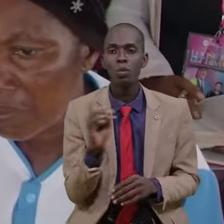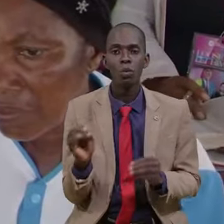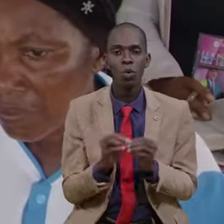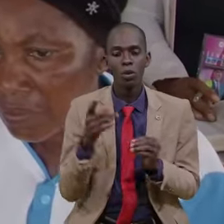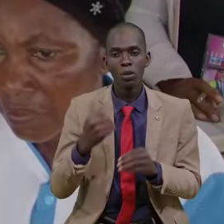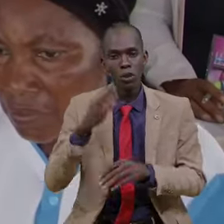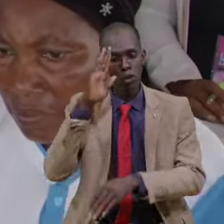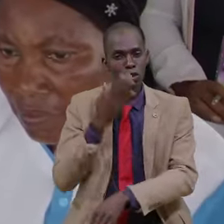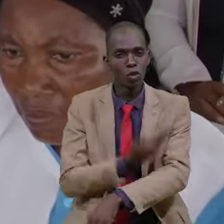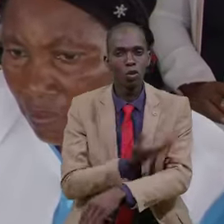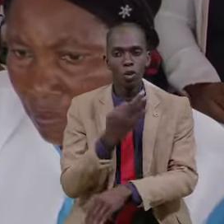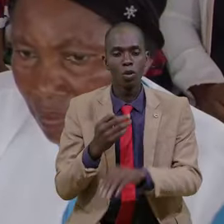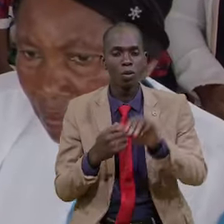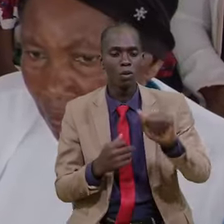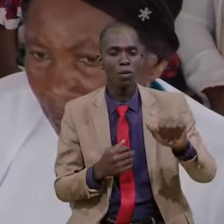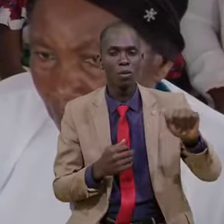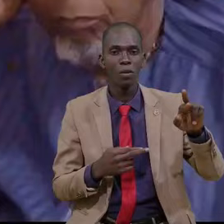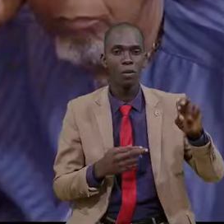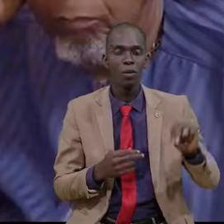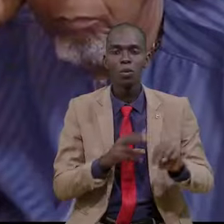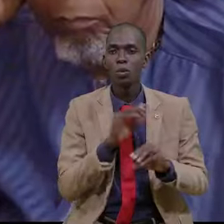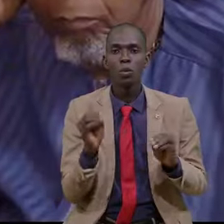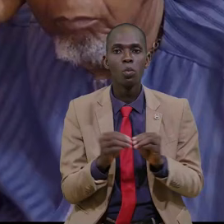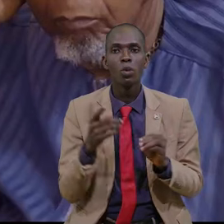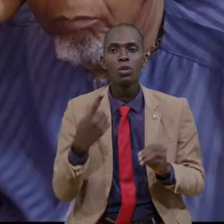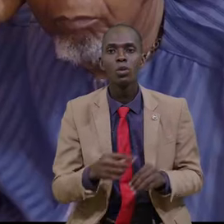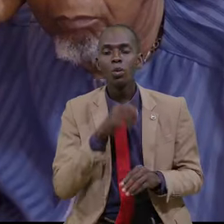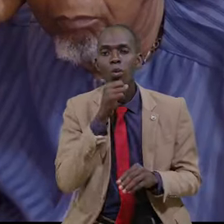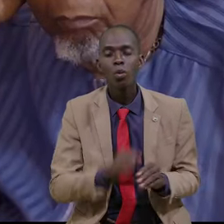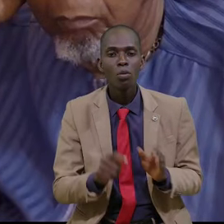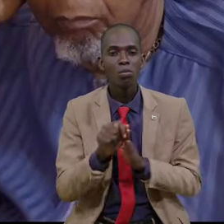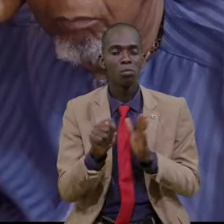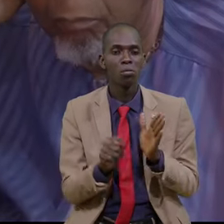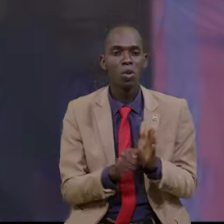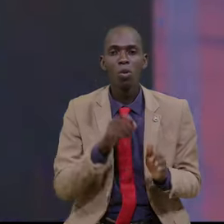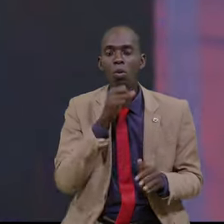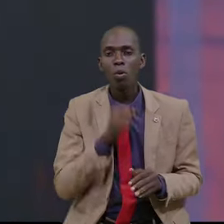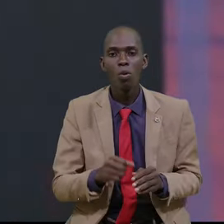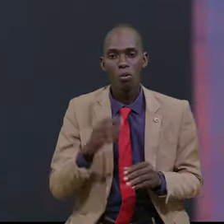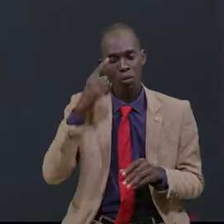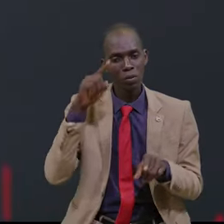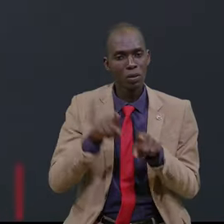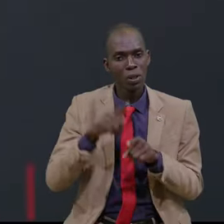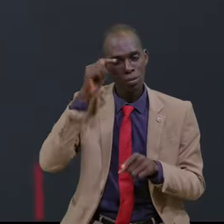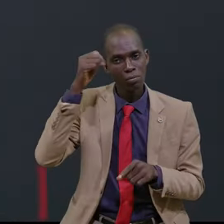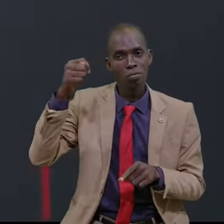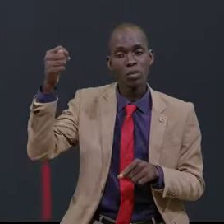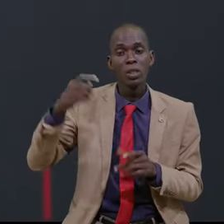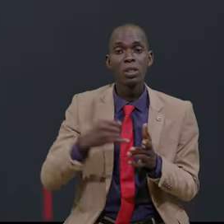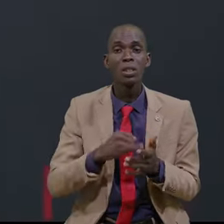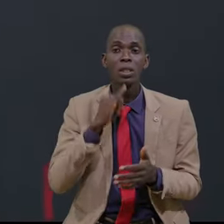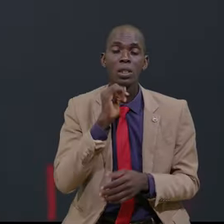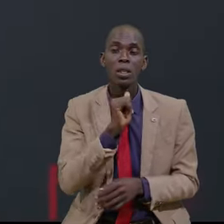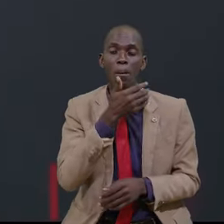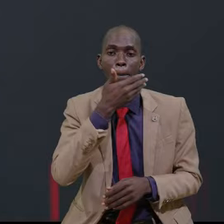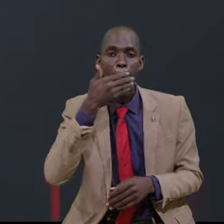is no more the Old Testament old covenant theology it is the better Covenant the